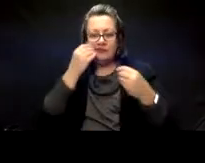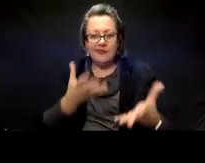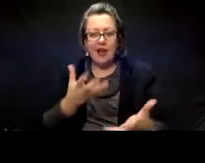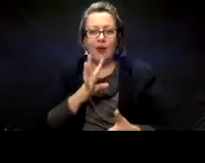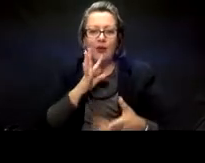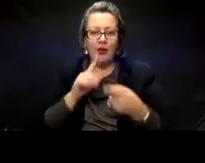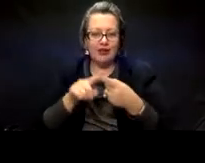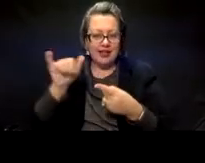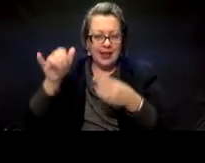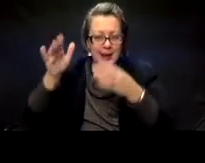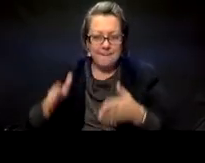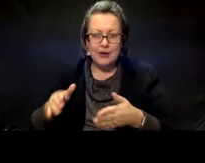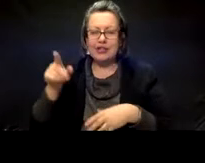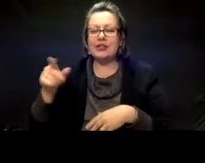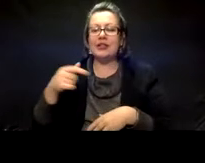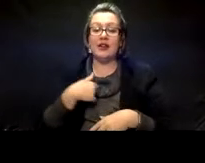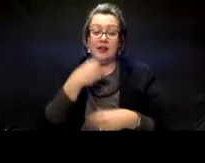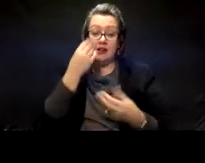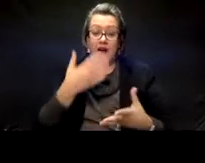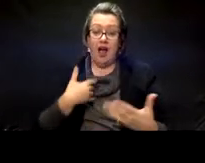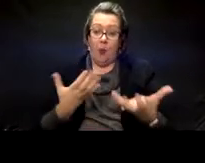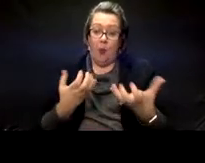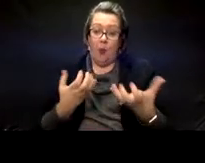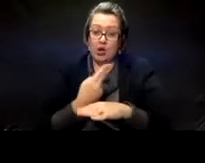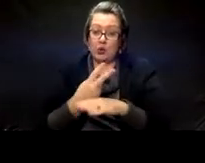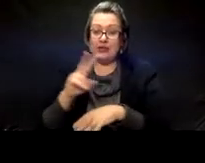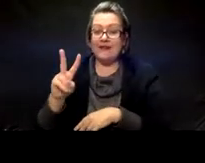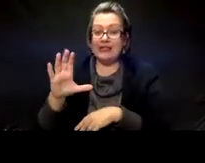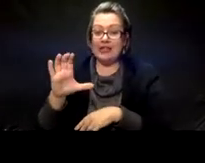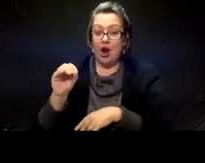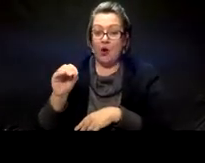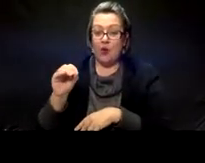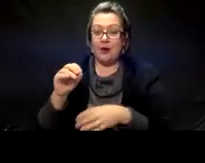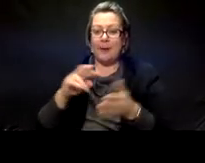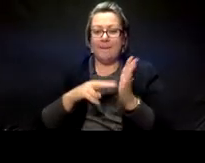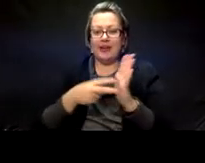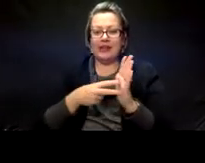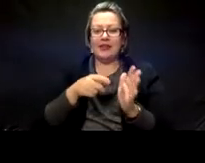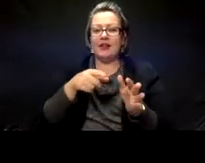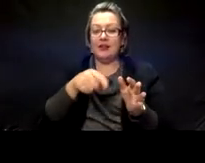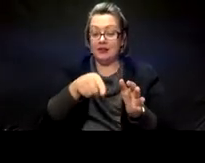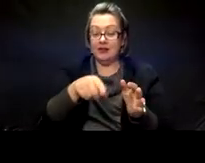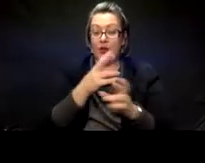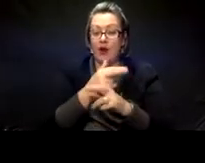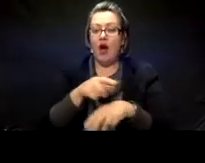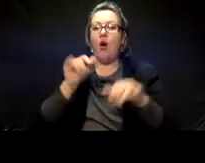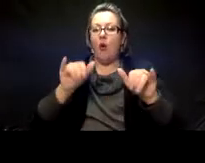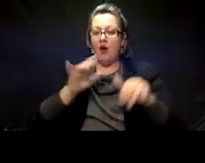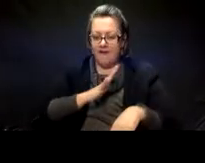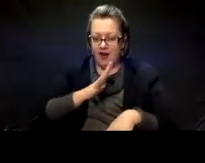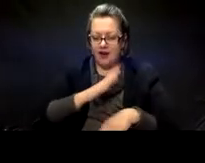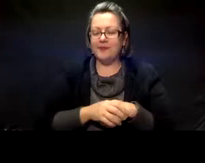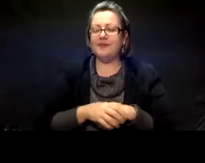directly call the relay and tell them I want to talk to this person and tell them that I want to use VCO, voice